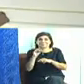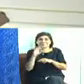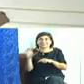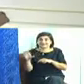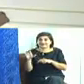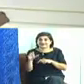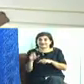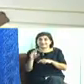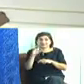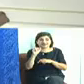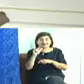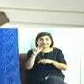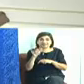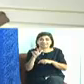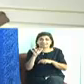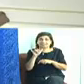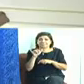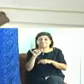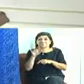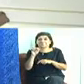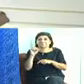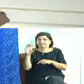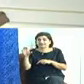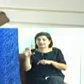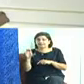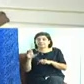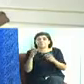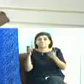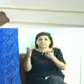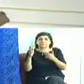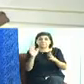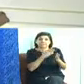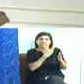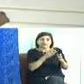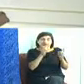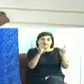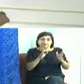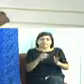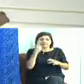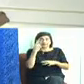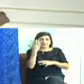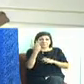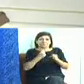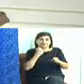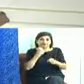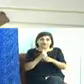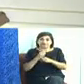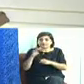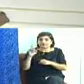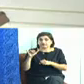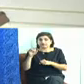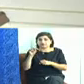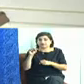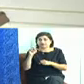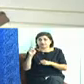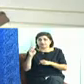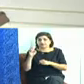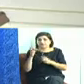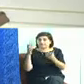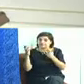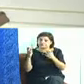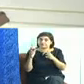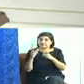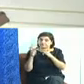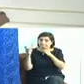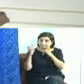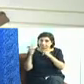Keith served as the music director for 5 years. And Wayne served as his supervising pastor when he started